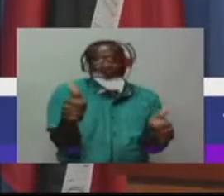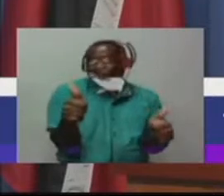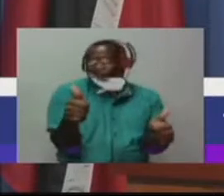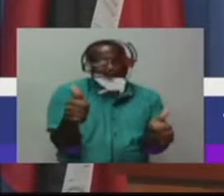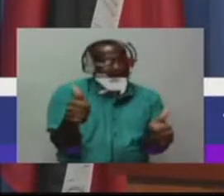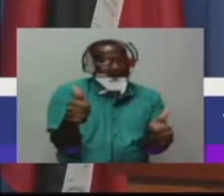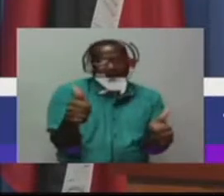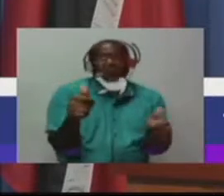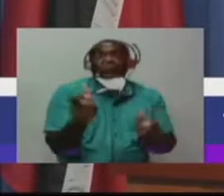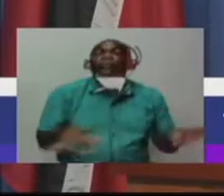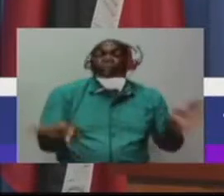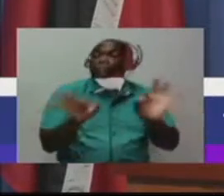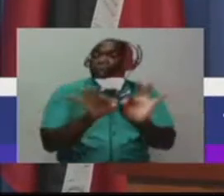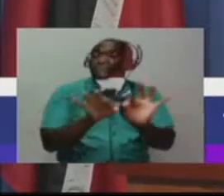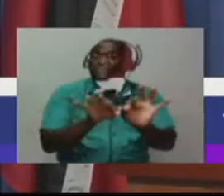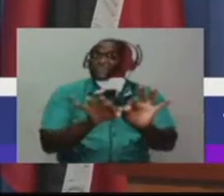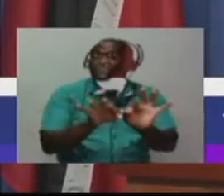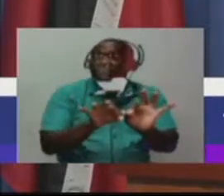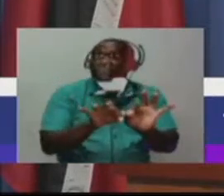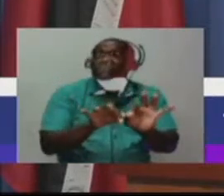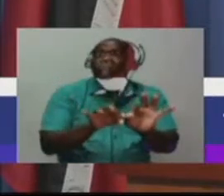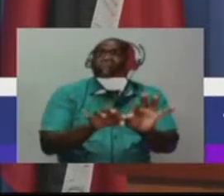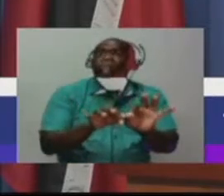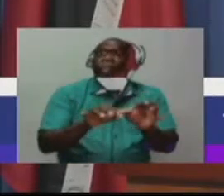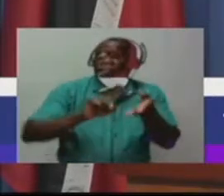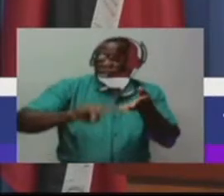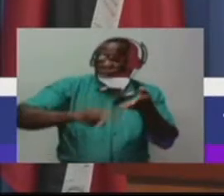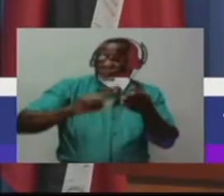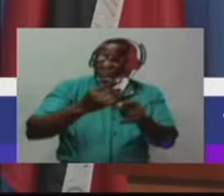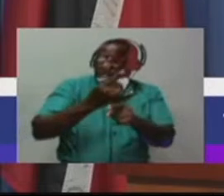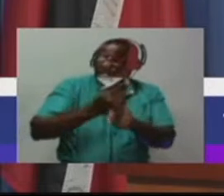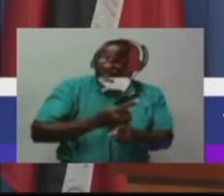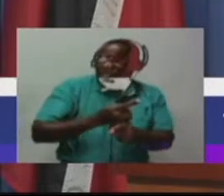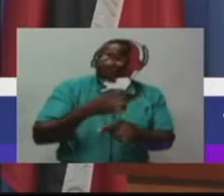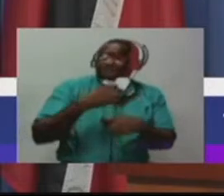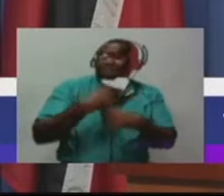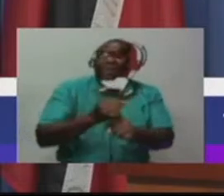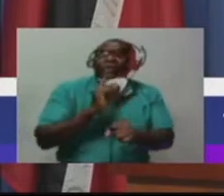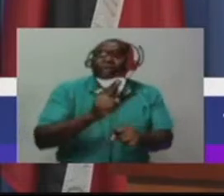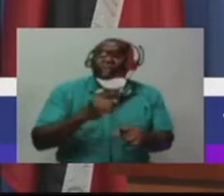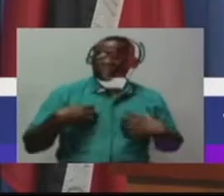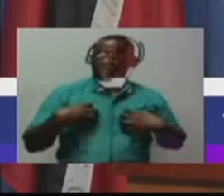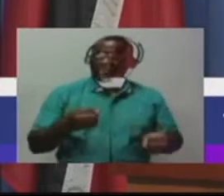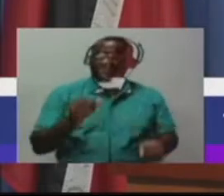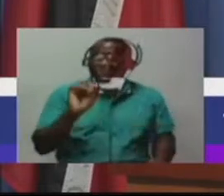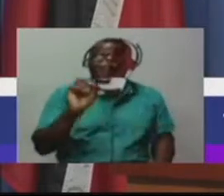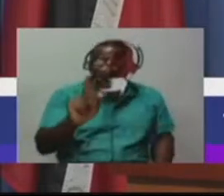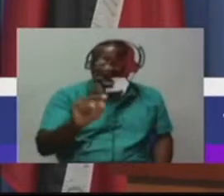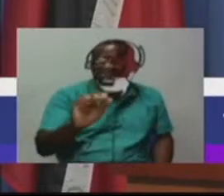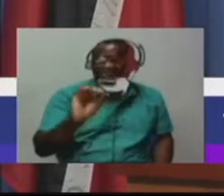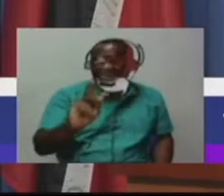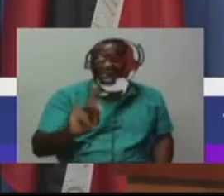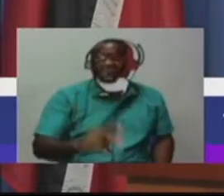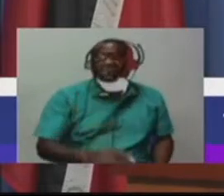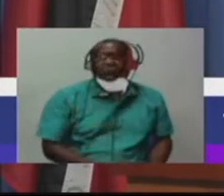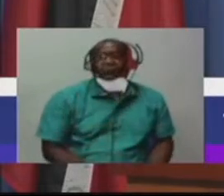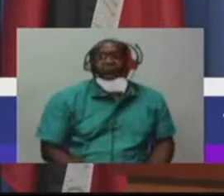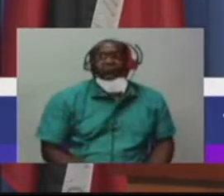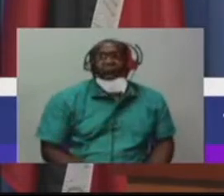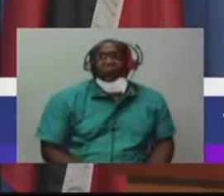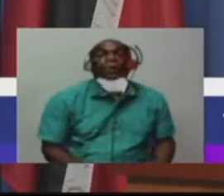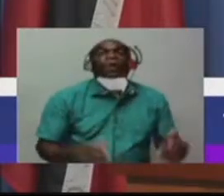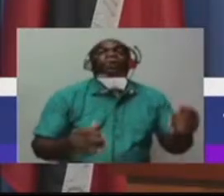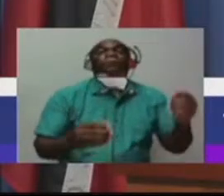checks to ensure that you are okay. And it is even more important that you are